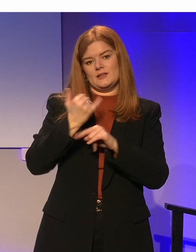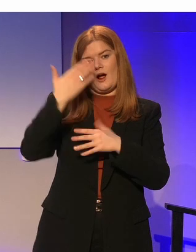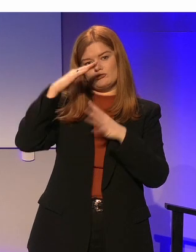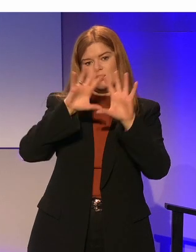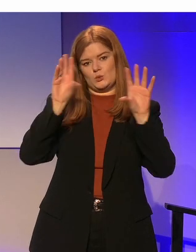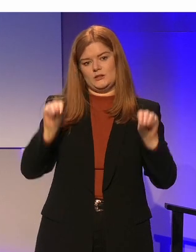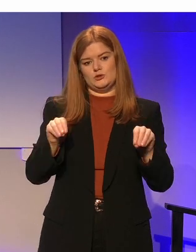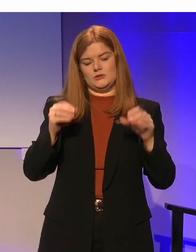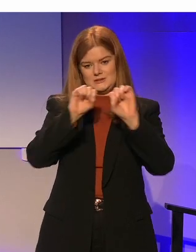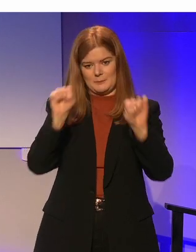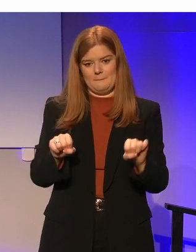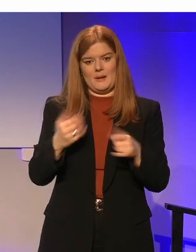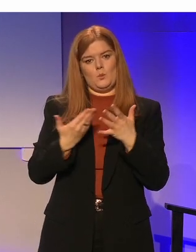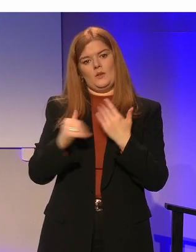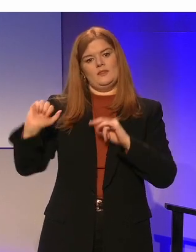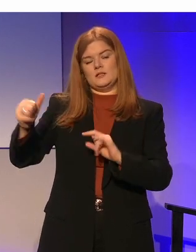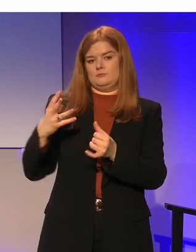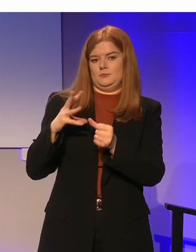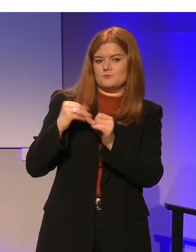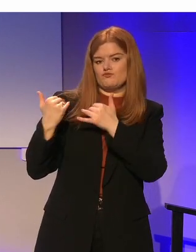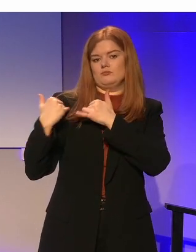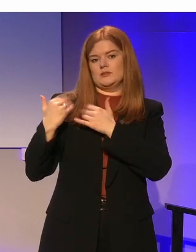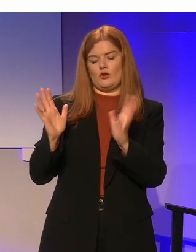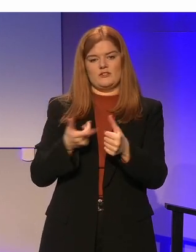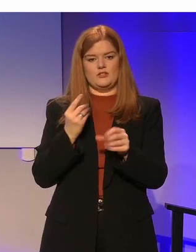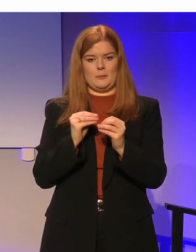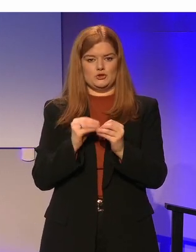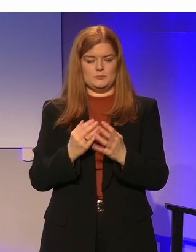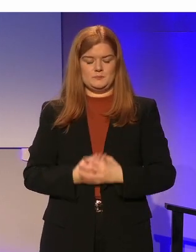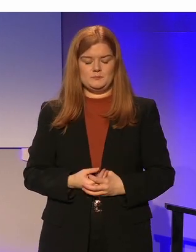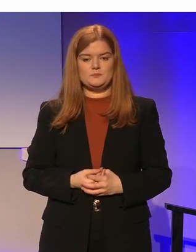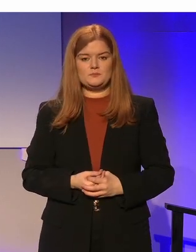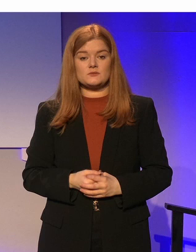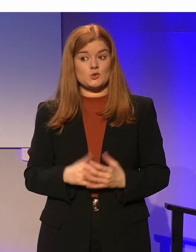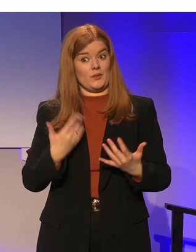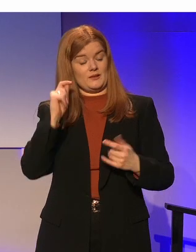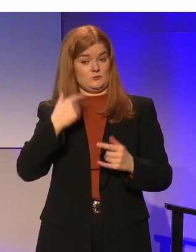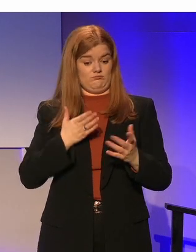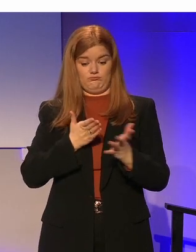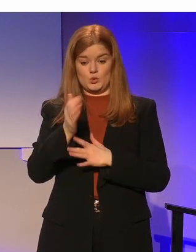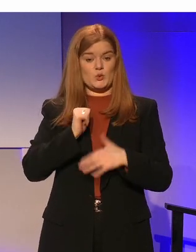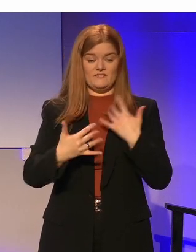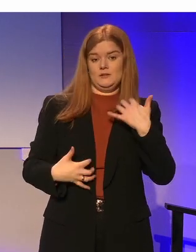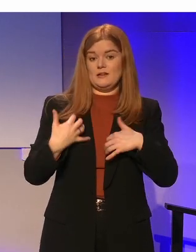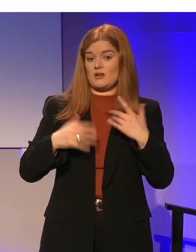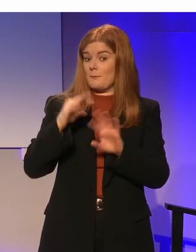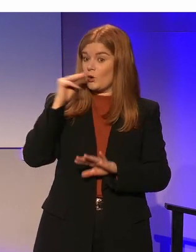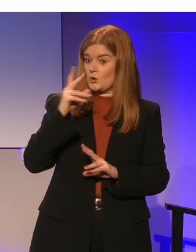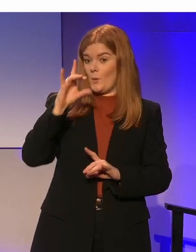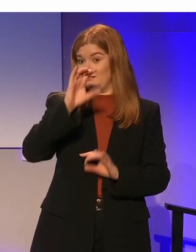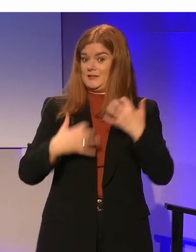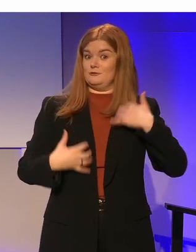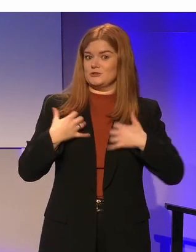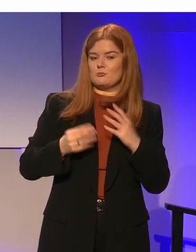Irish education system, and their respective responsibilities are mentioned there in the programme. So I think we have a very interesting and important, I hope